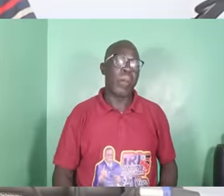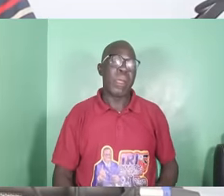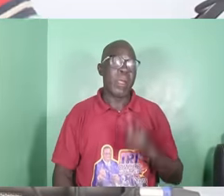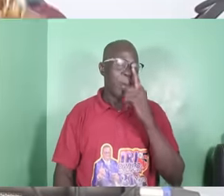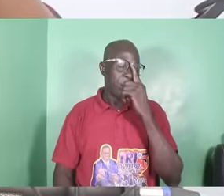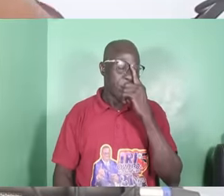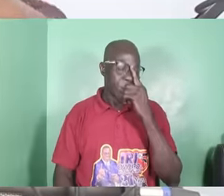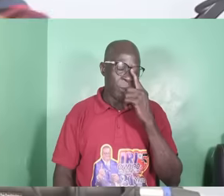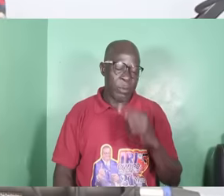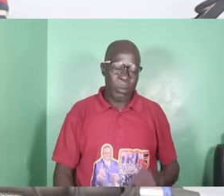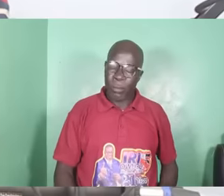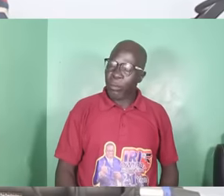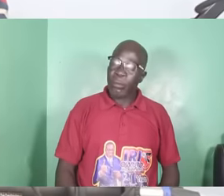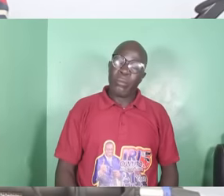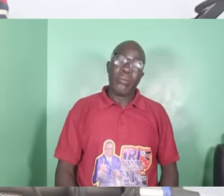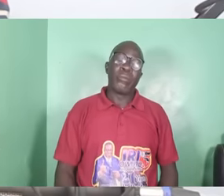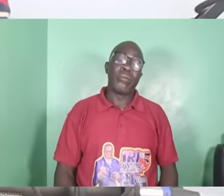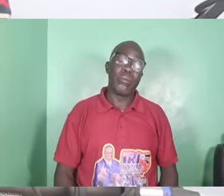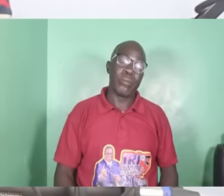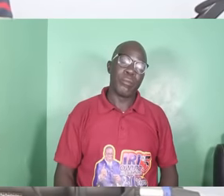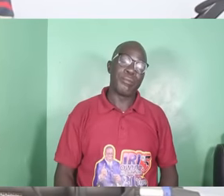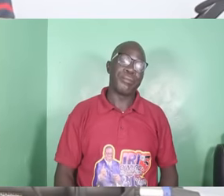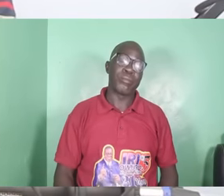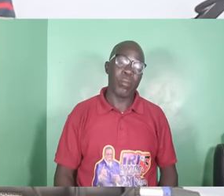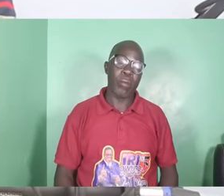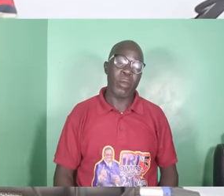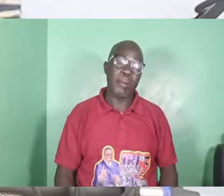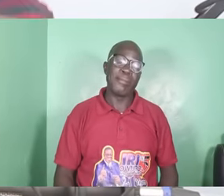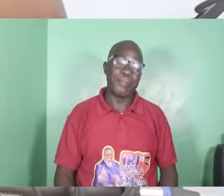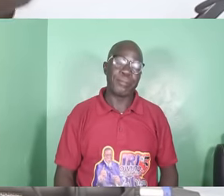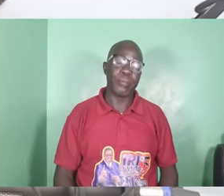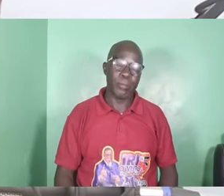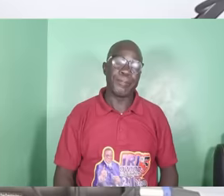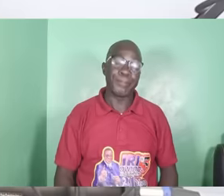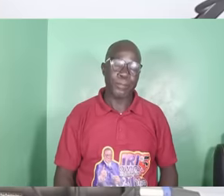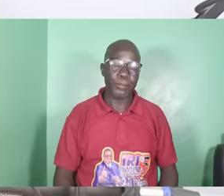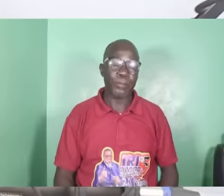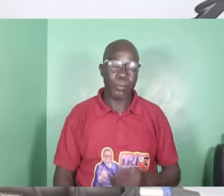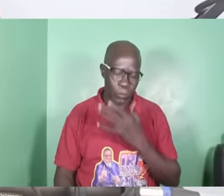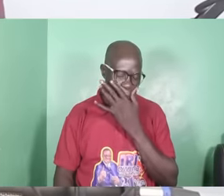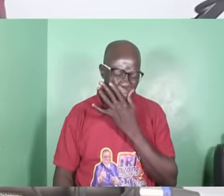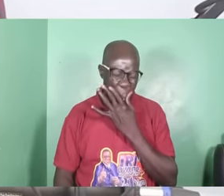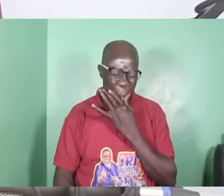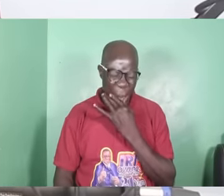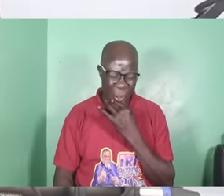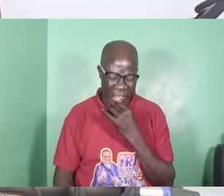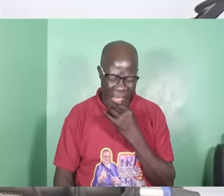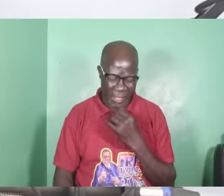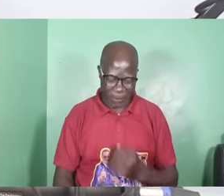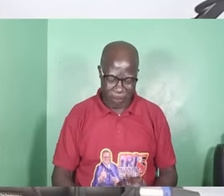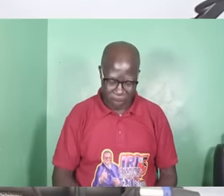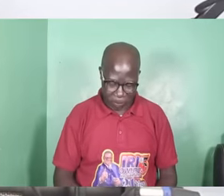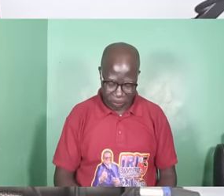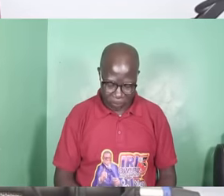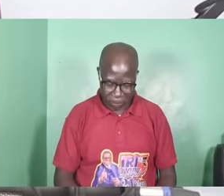What does it say? You need to continue to and it's see Oju Resili on Google, Lord Van Munishabon. Just it's in the Ubuti only town. Yes,